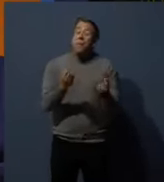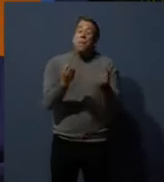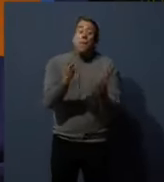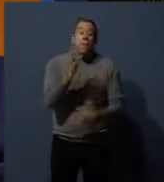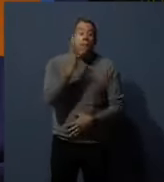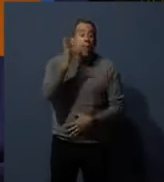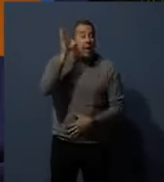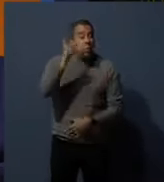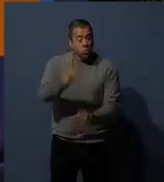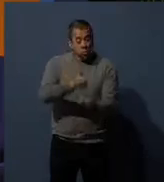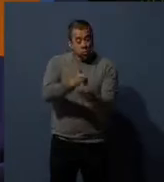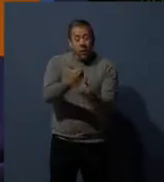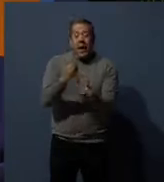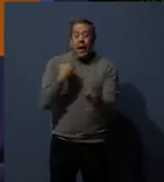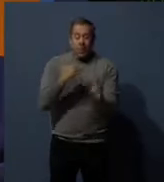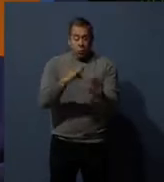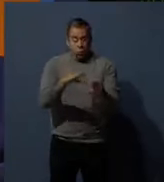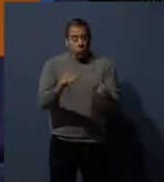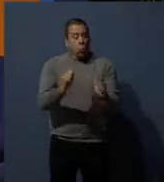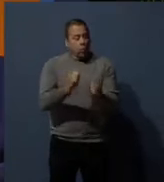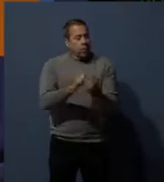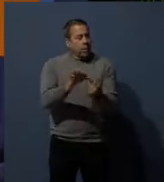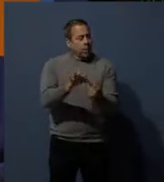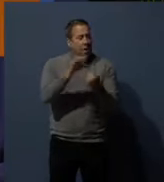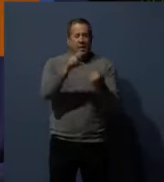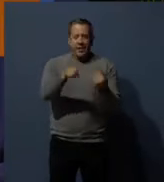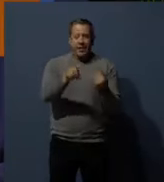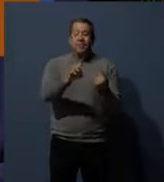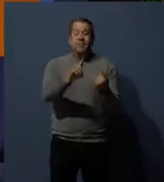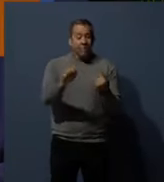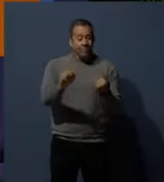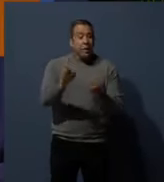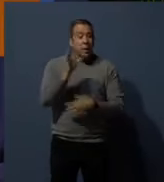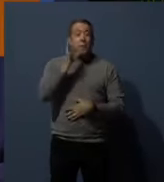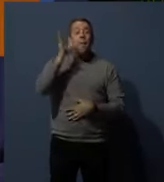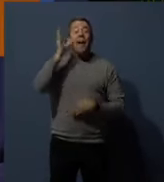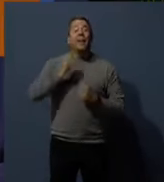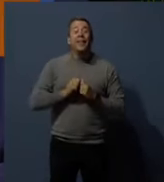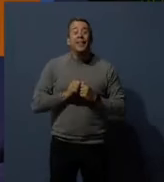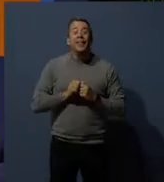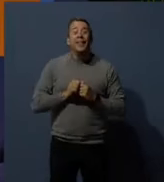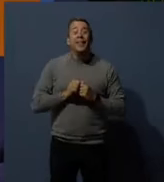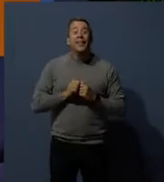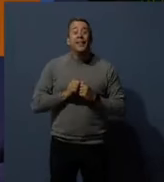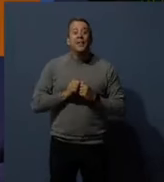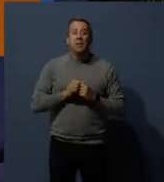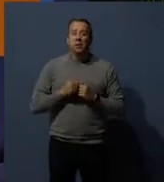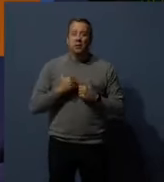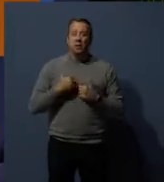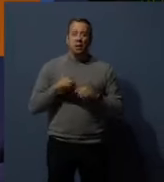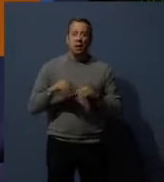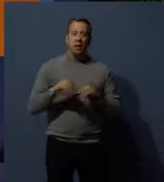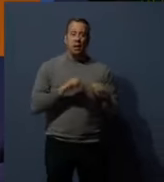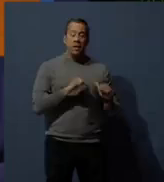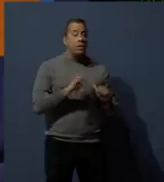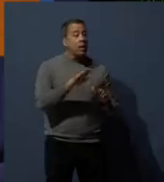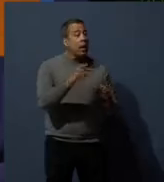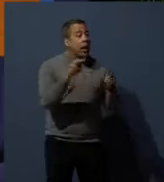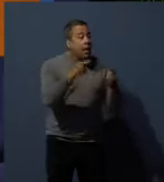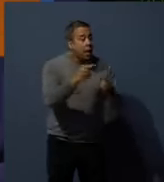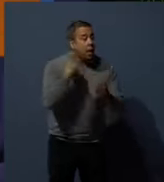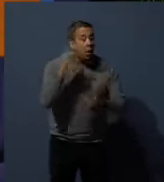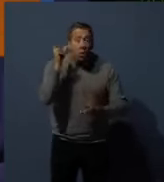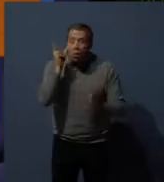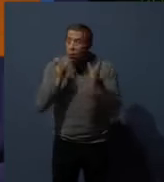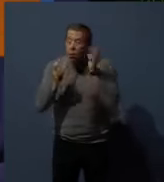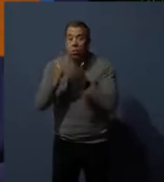children with disabilities and special needs. And someone mentioned it earlier, how they were asked to leave the church. Well, we weren't asked to leave. We decided to leave, but